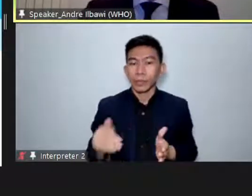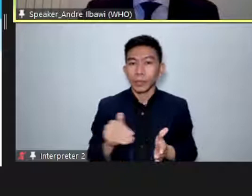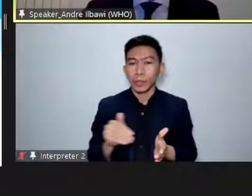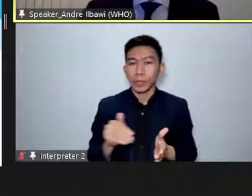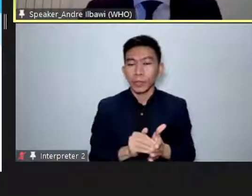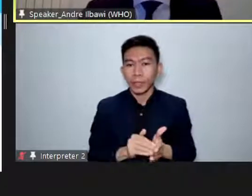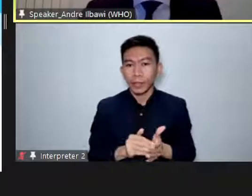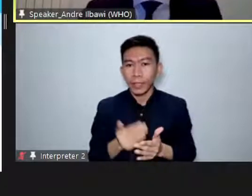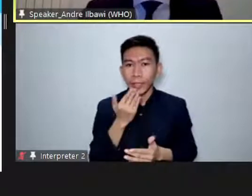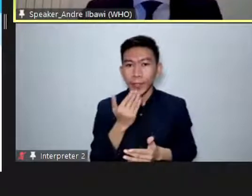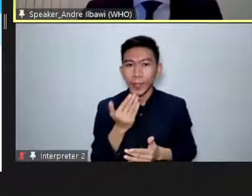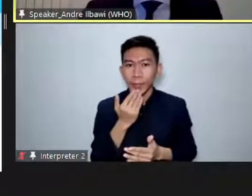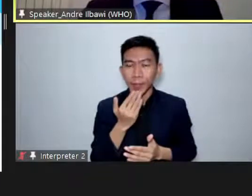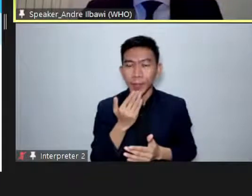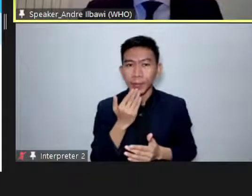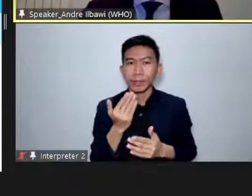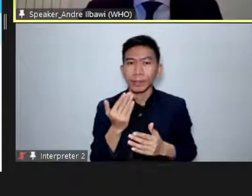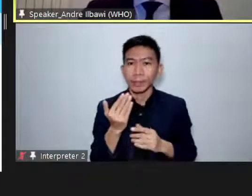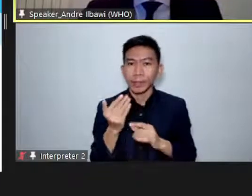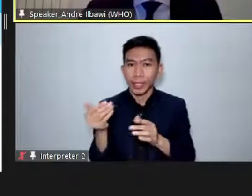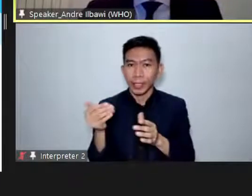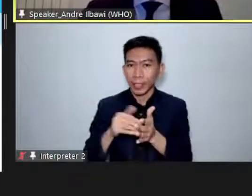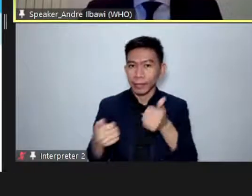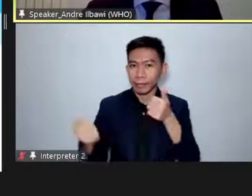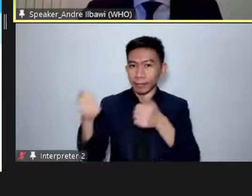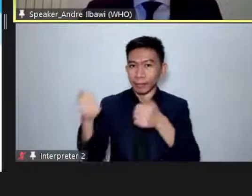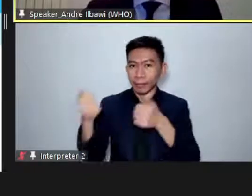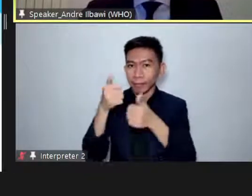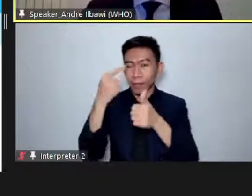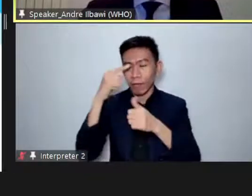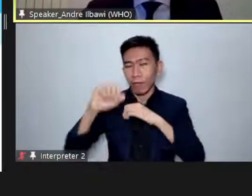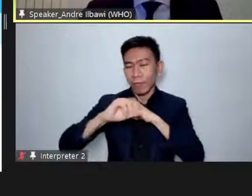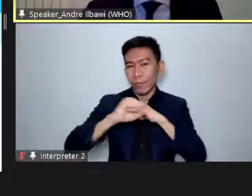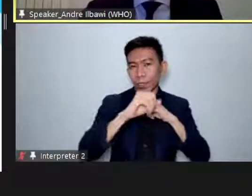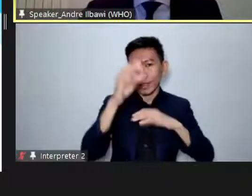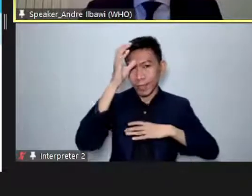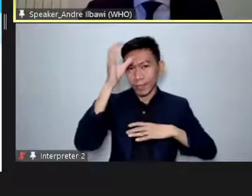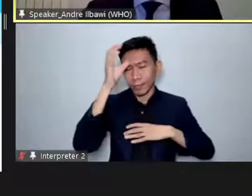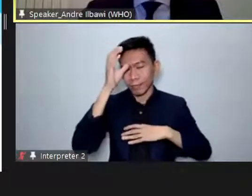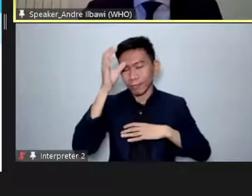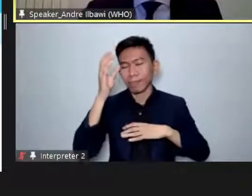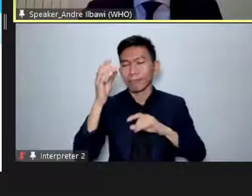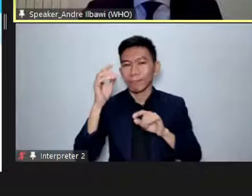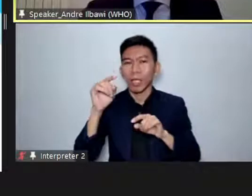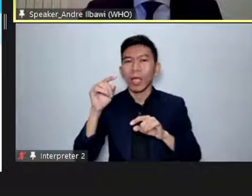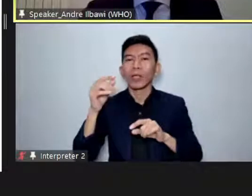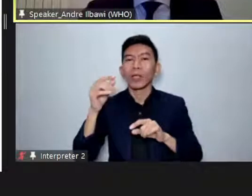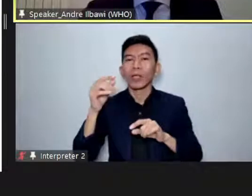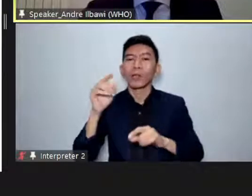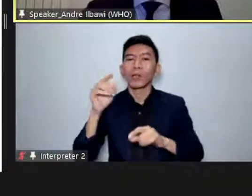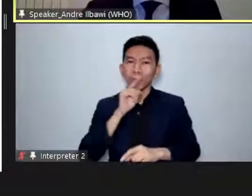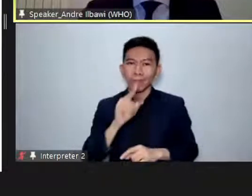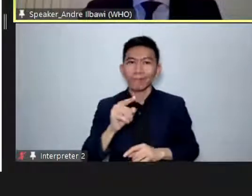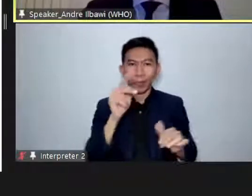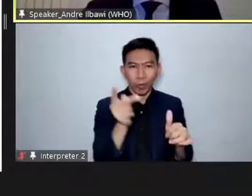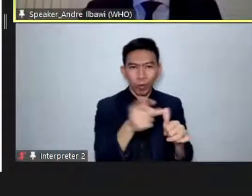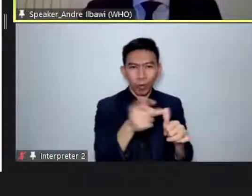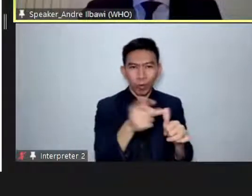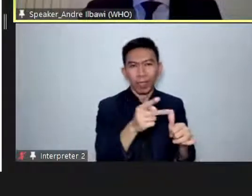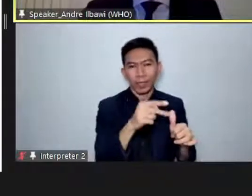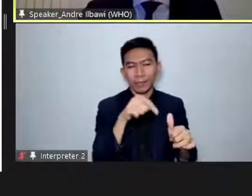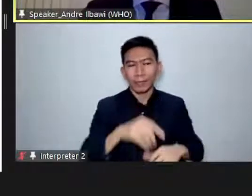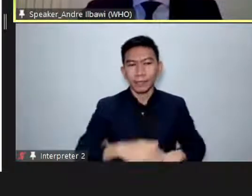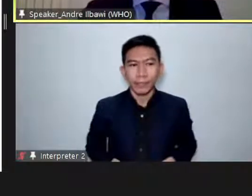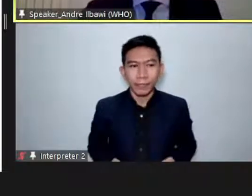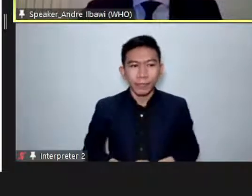organizers, their leadership, for really elevating cancer to its rightful place as a public health priority. There will be